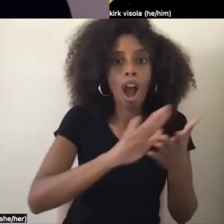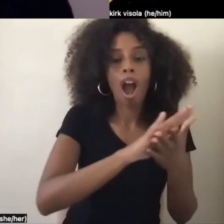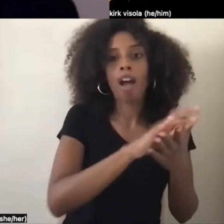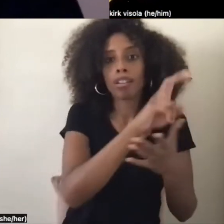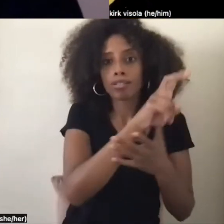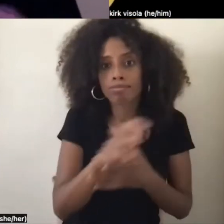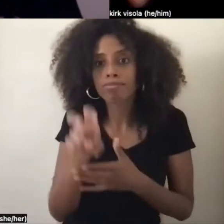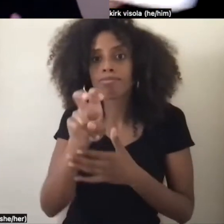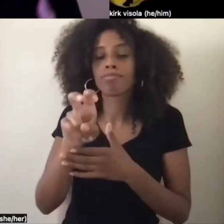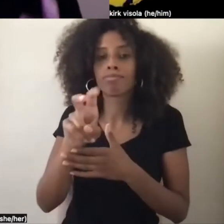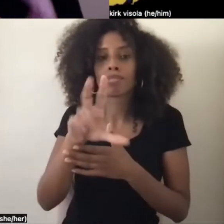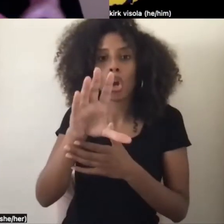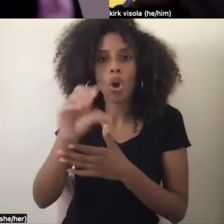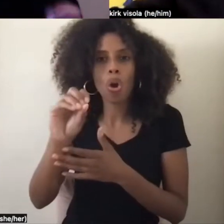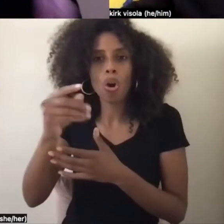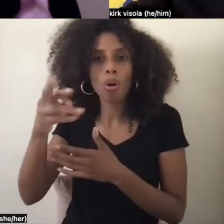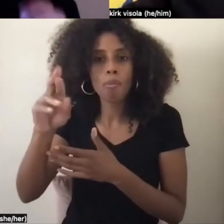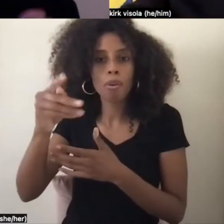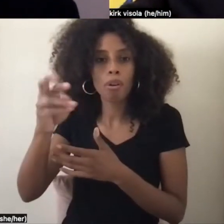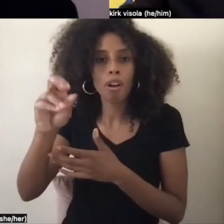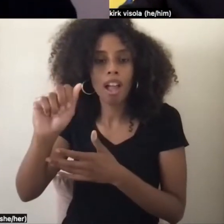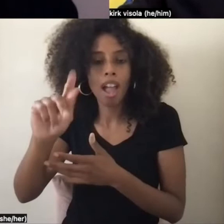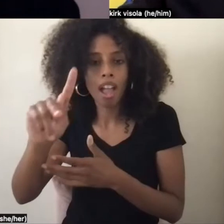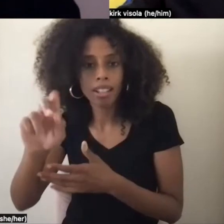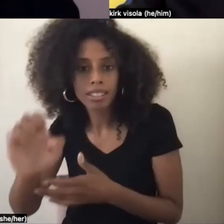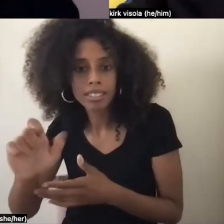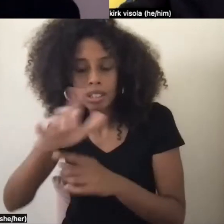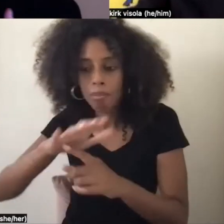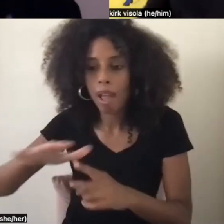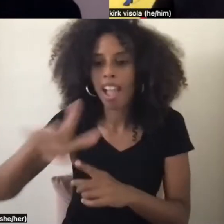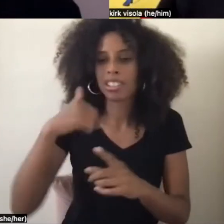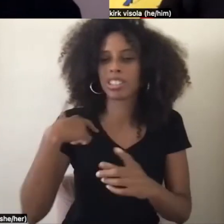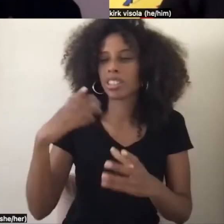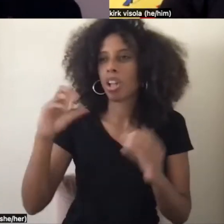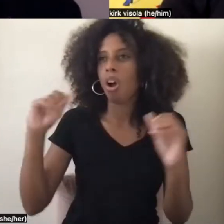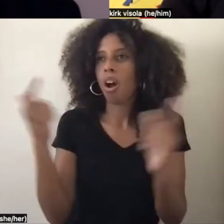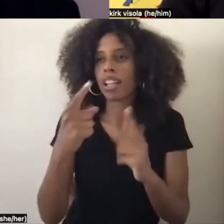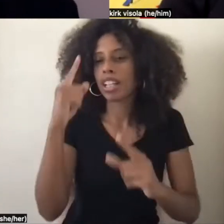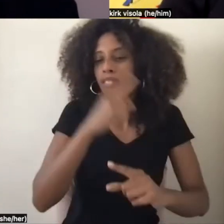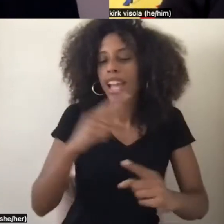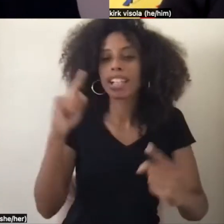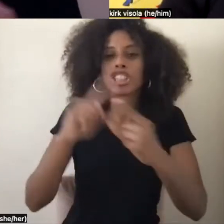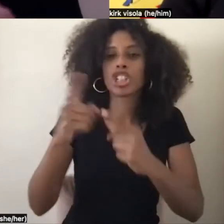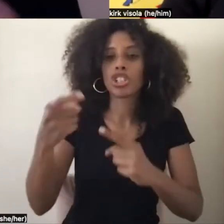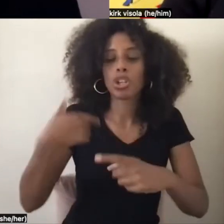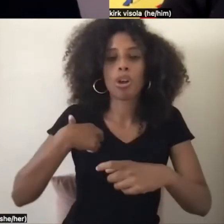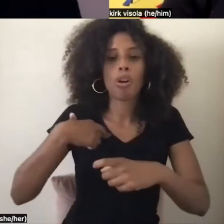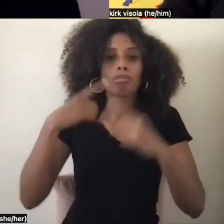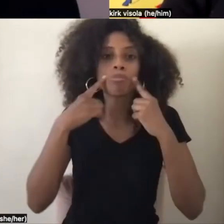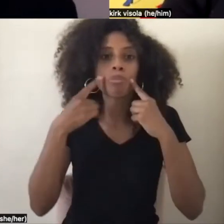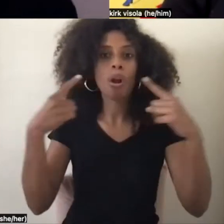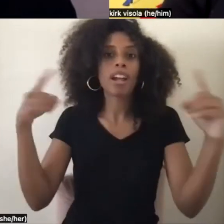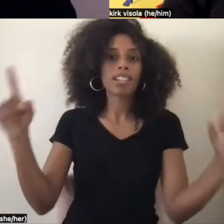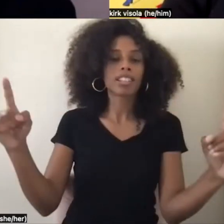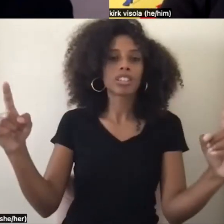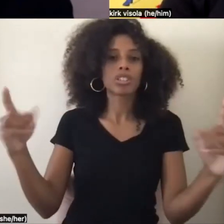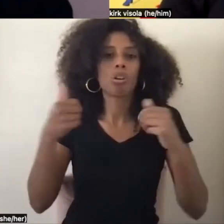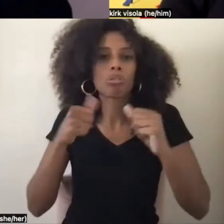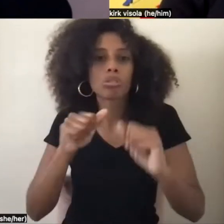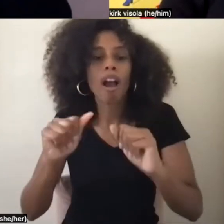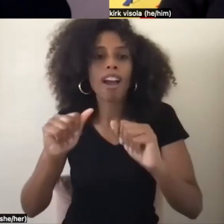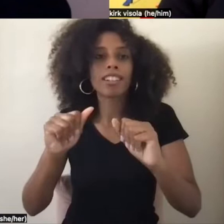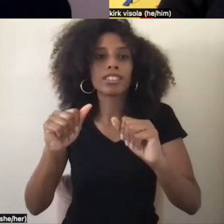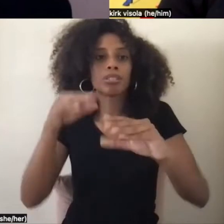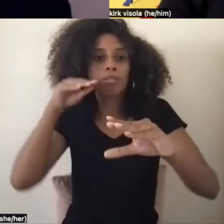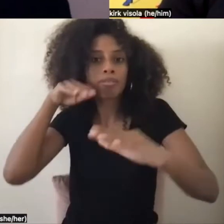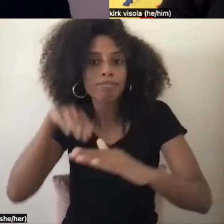job. And it's always phrases like fake it till you make it, or just try to get your foot in the door, or some shit like that. And what it's really saying